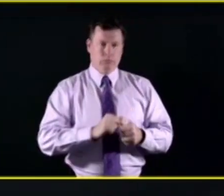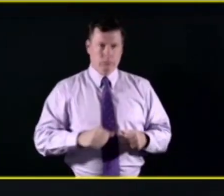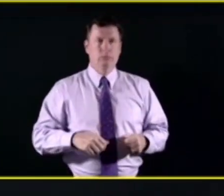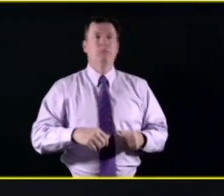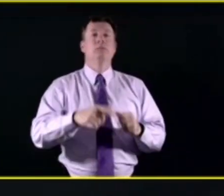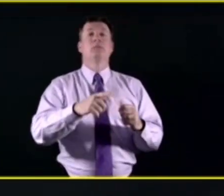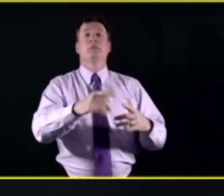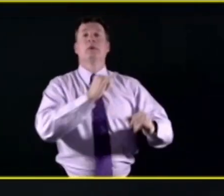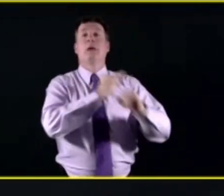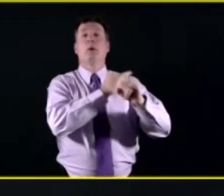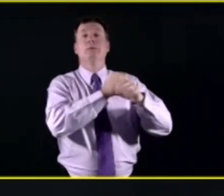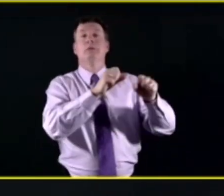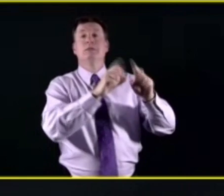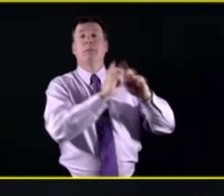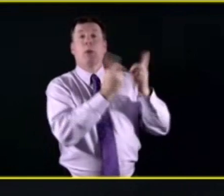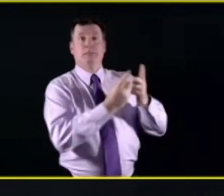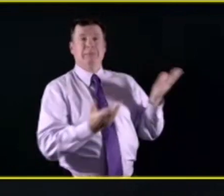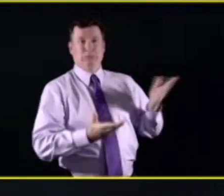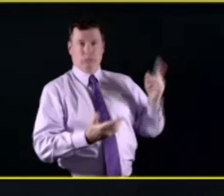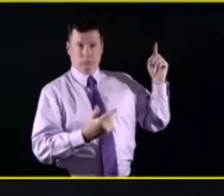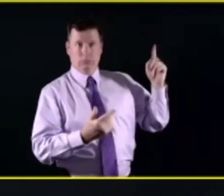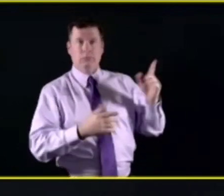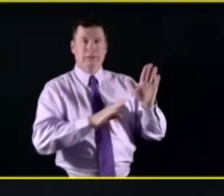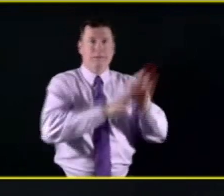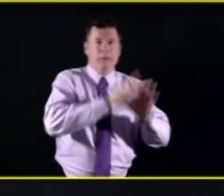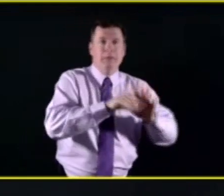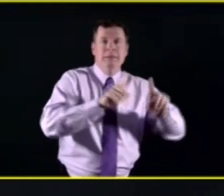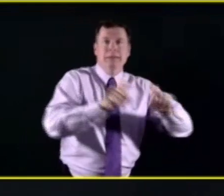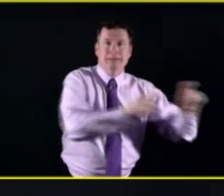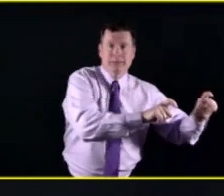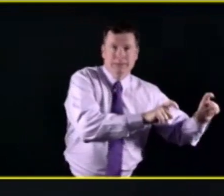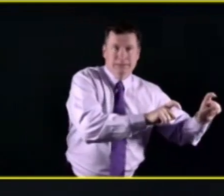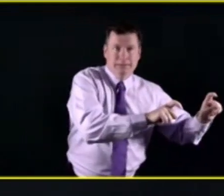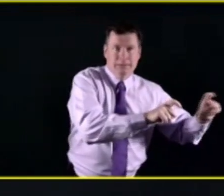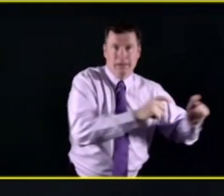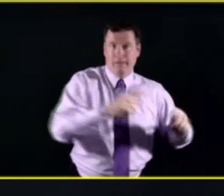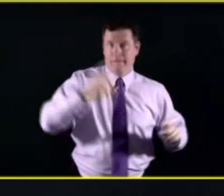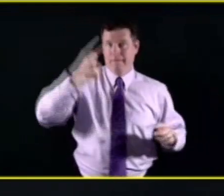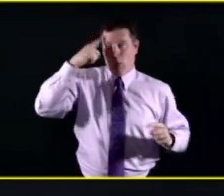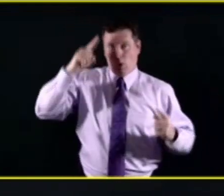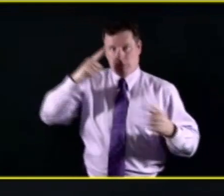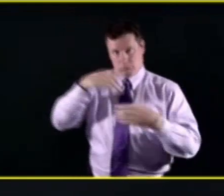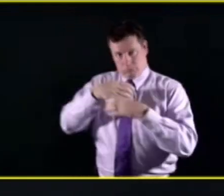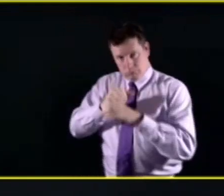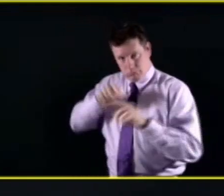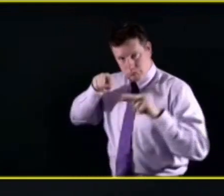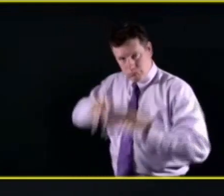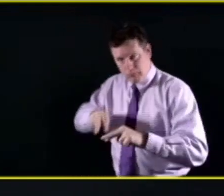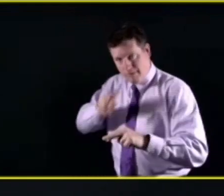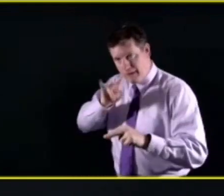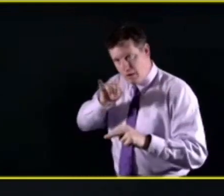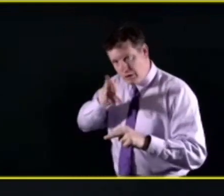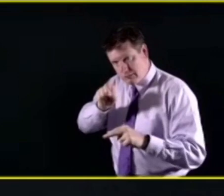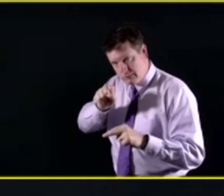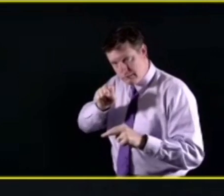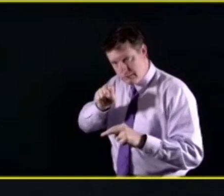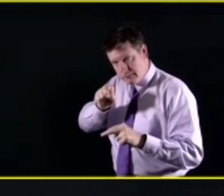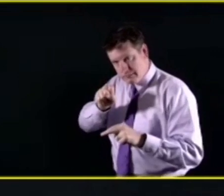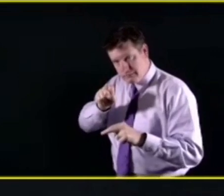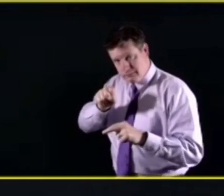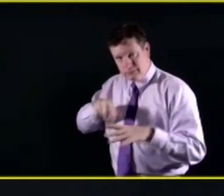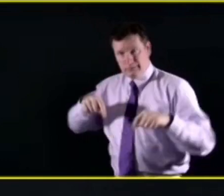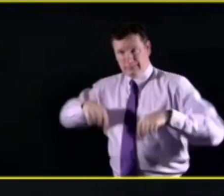the immune response. So the university has the appropriate labs to do what we